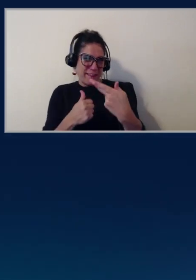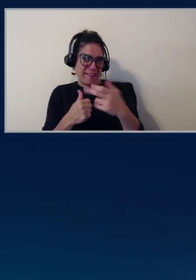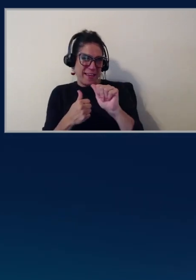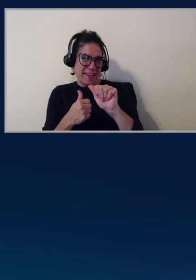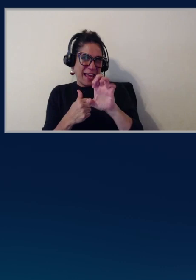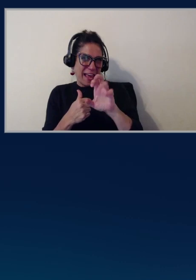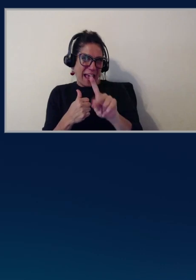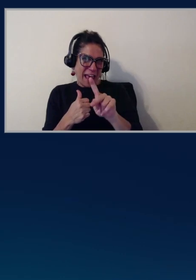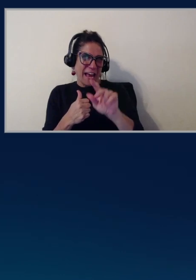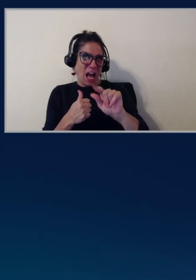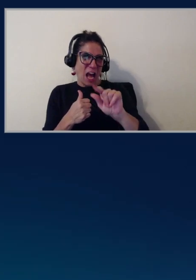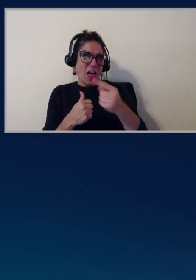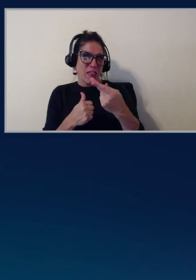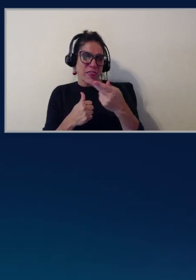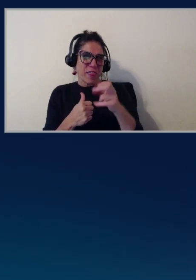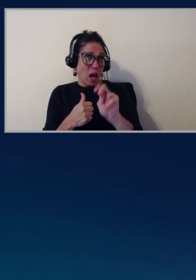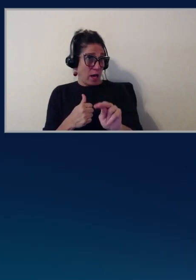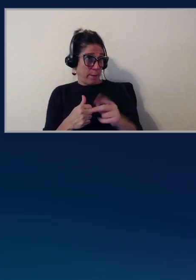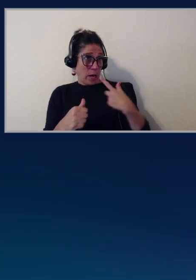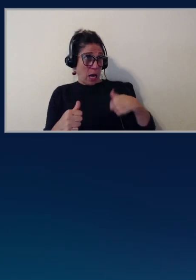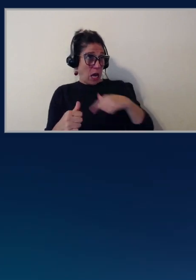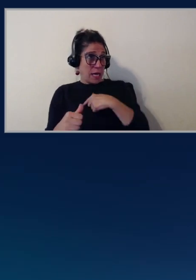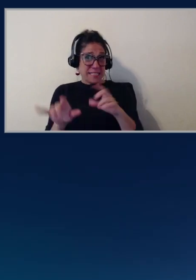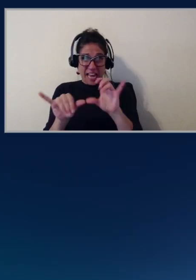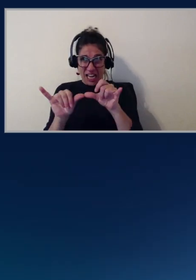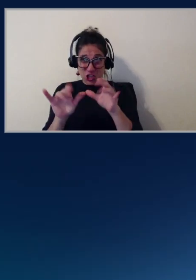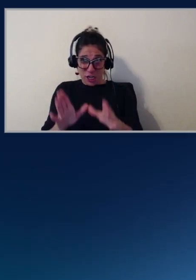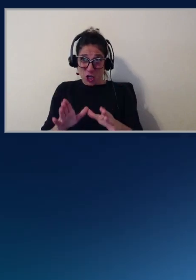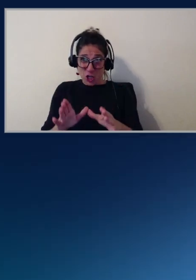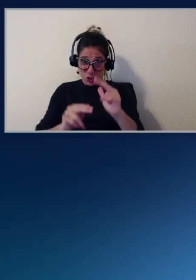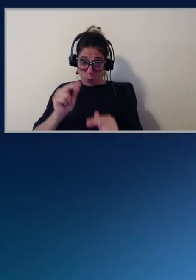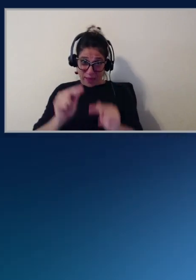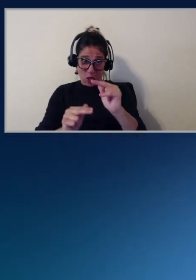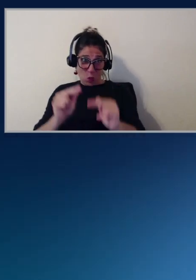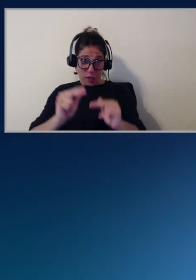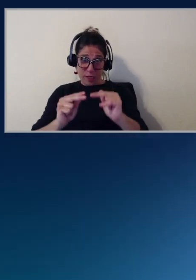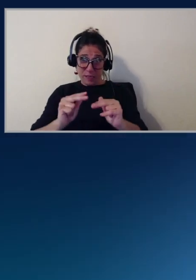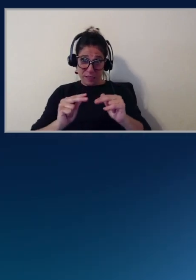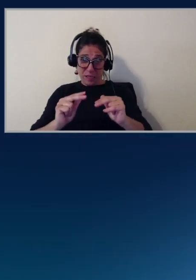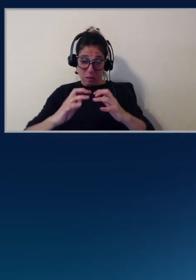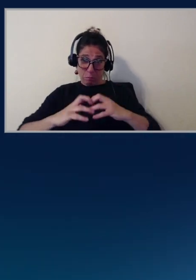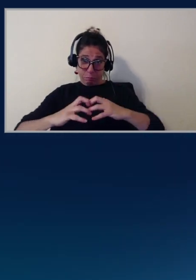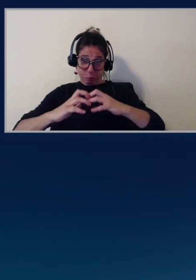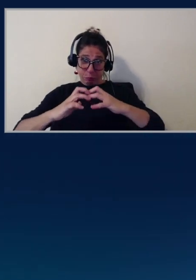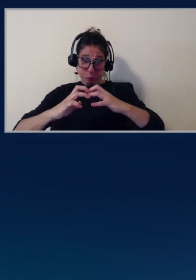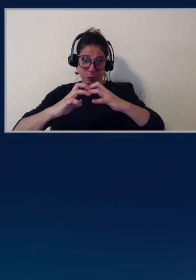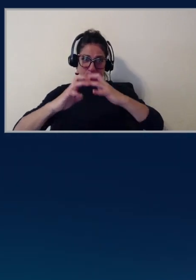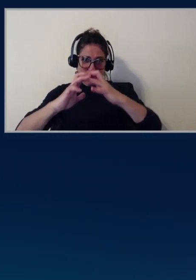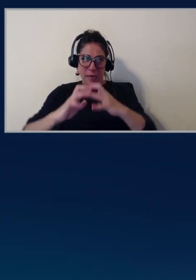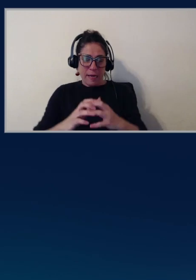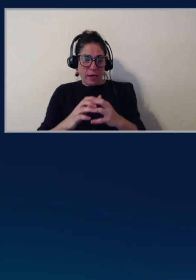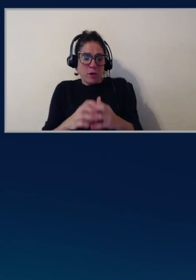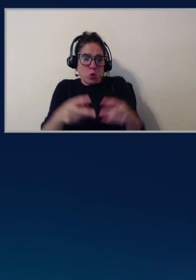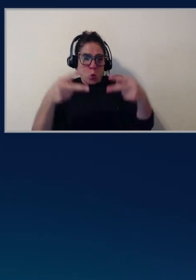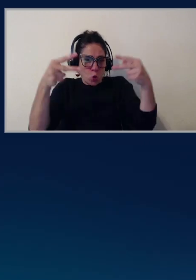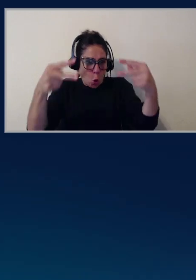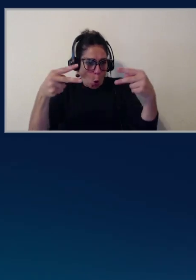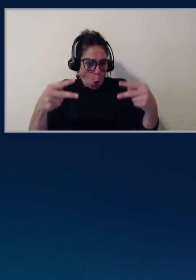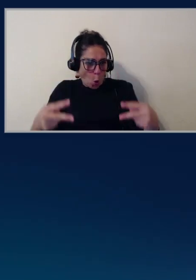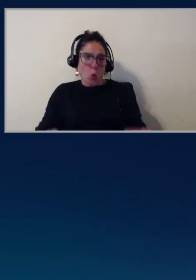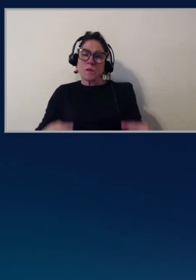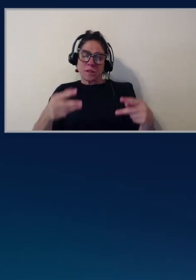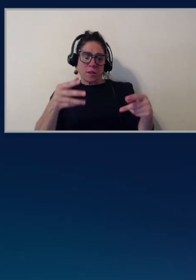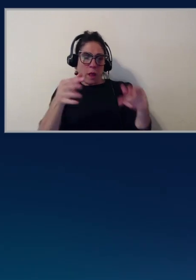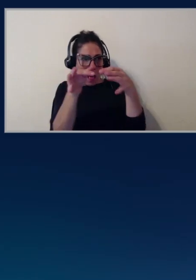it took a bunch of us, like as engineers, to build this, right? And we had to build a bunch of custom code, run it places, and it was